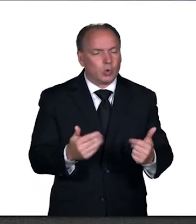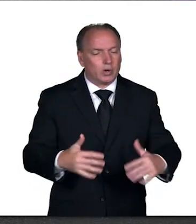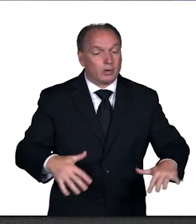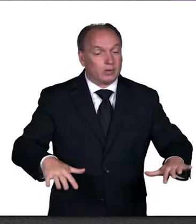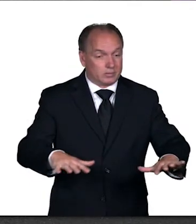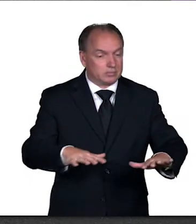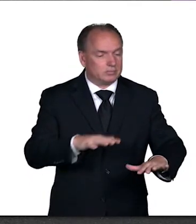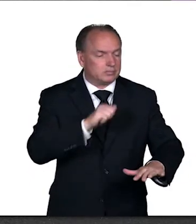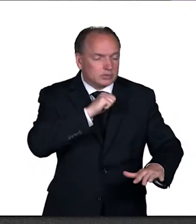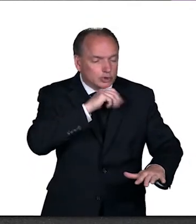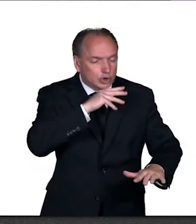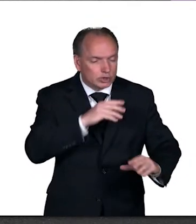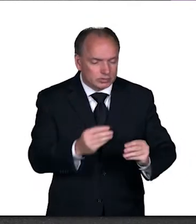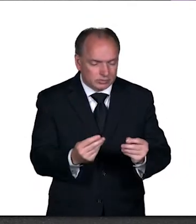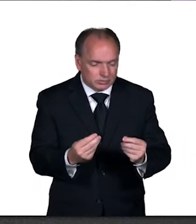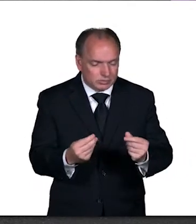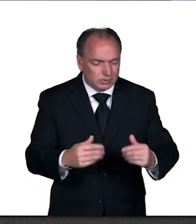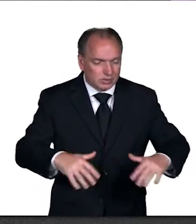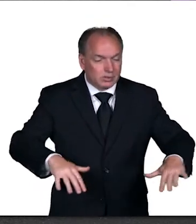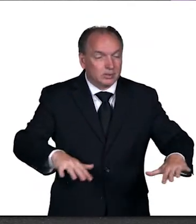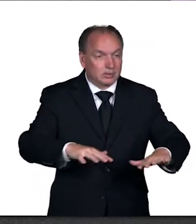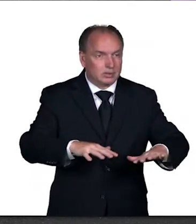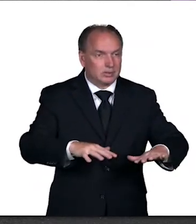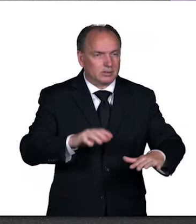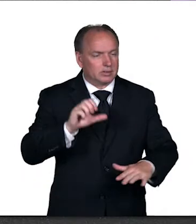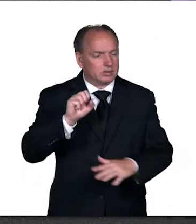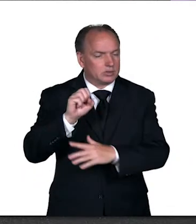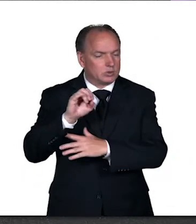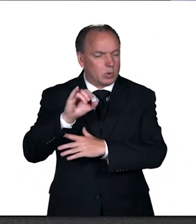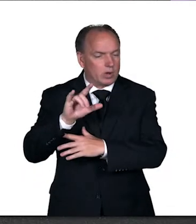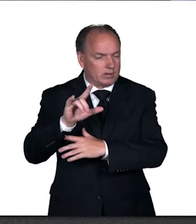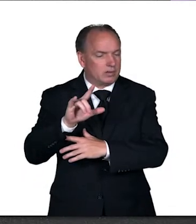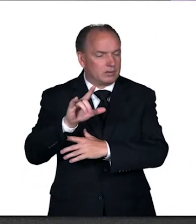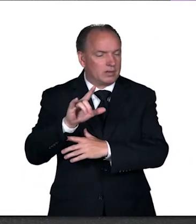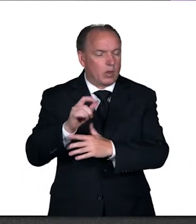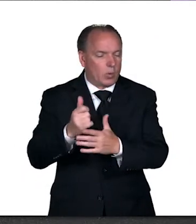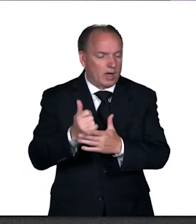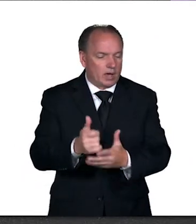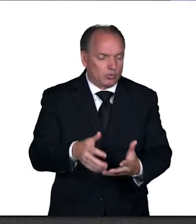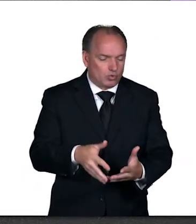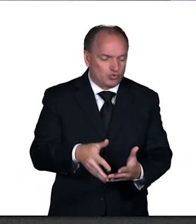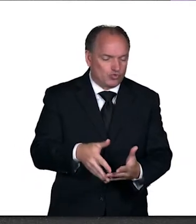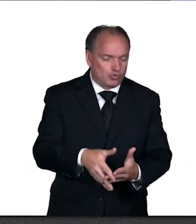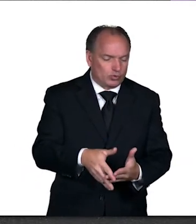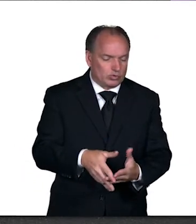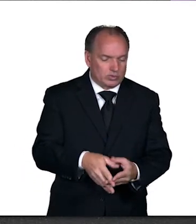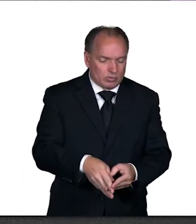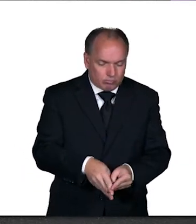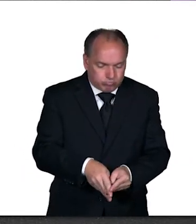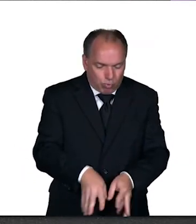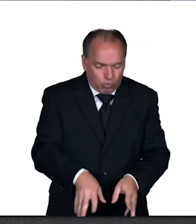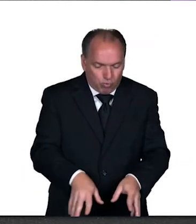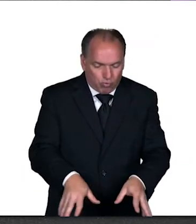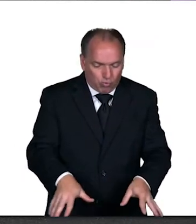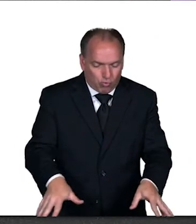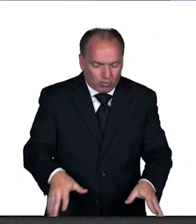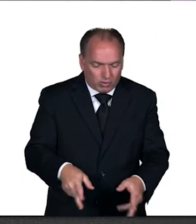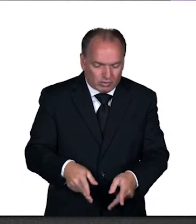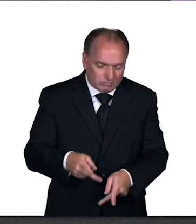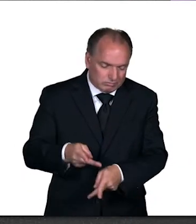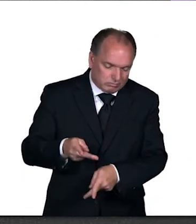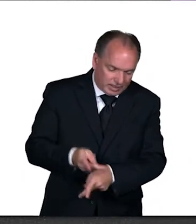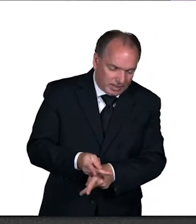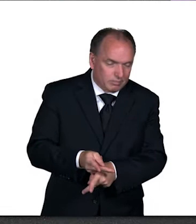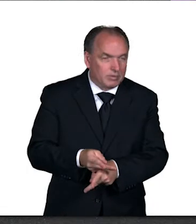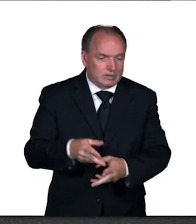soil or dirt. So the soil and the dirt is what helps the roots go and keep the plant in the